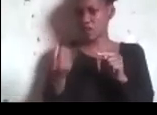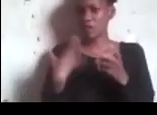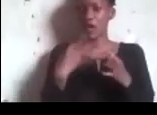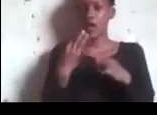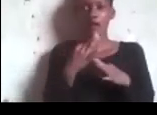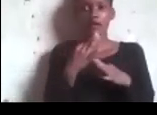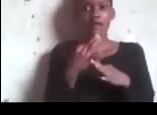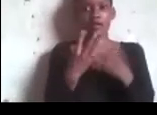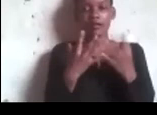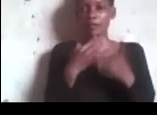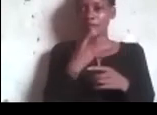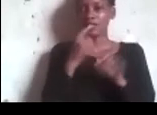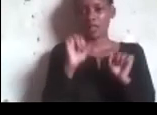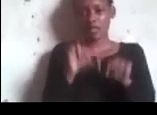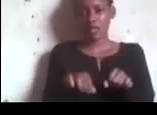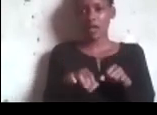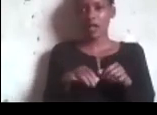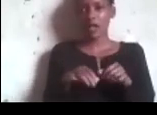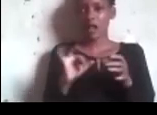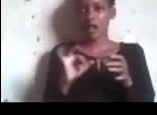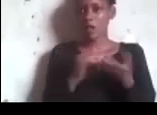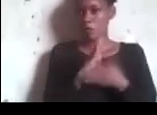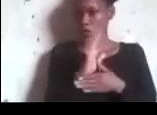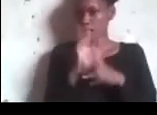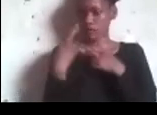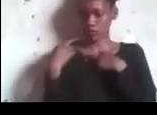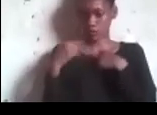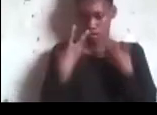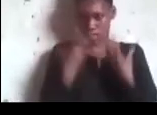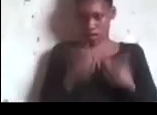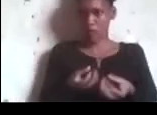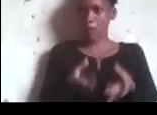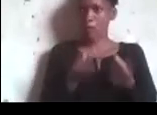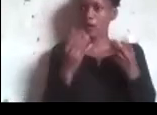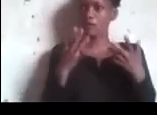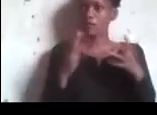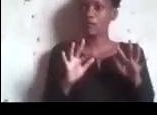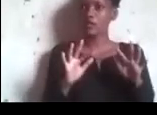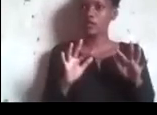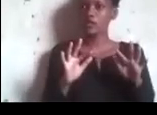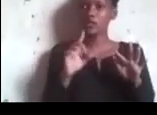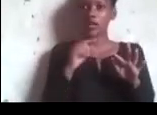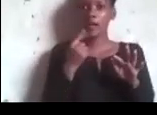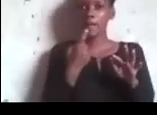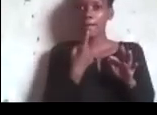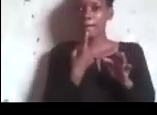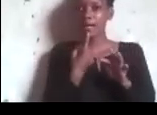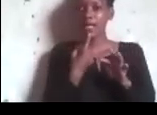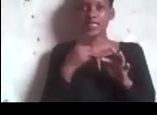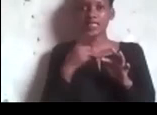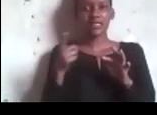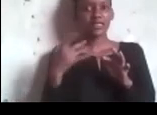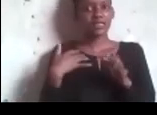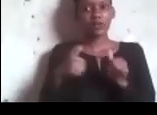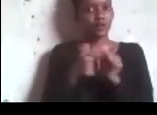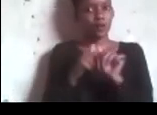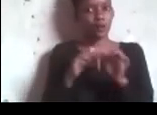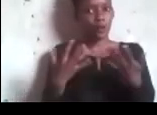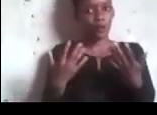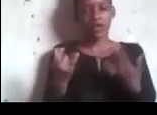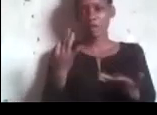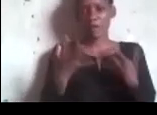rights and responsibilities, and then the mother disputes that. So in cases where there is a